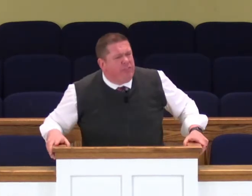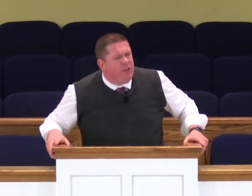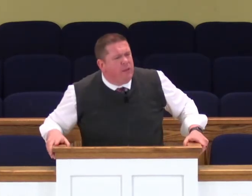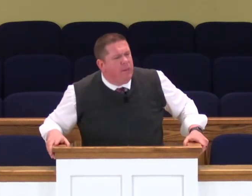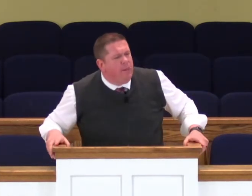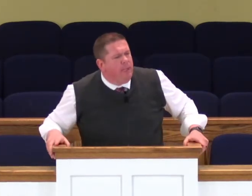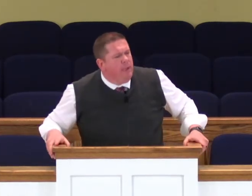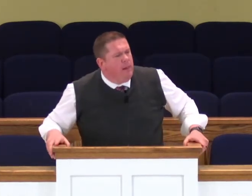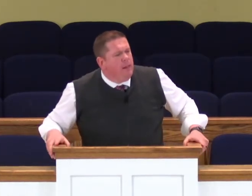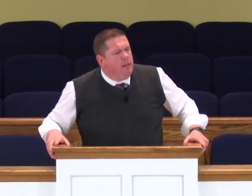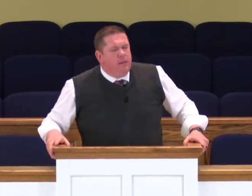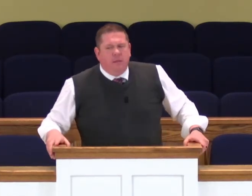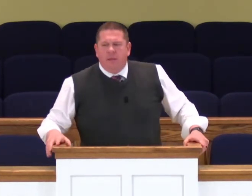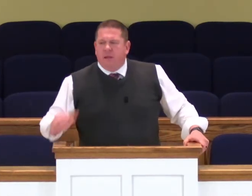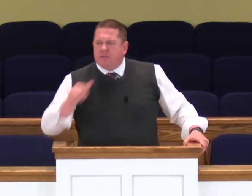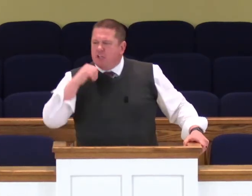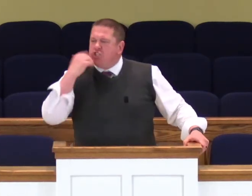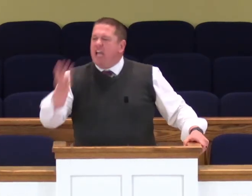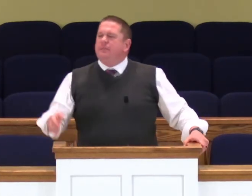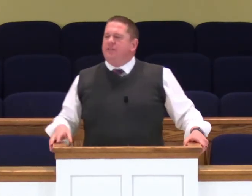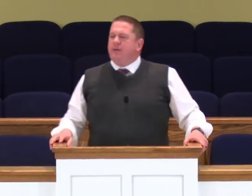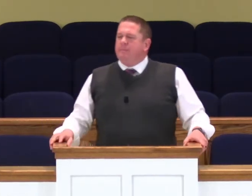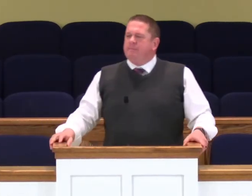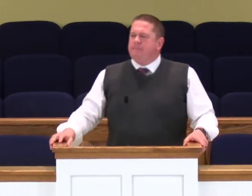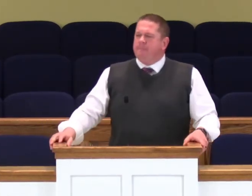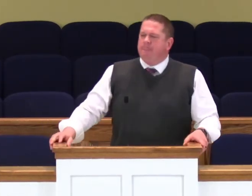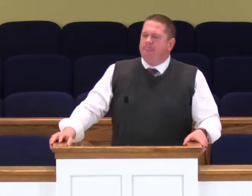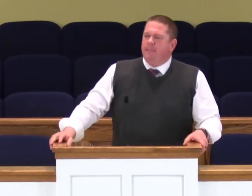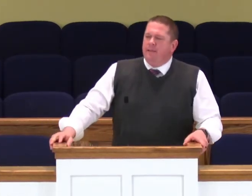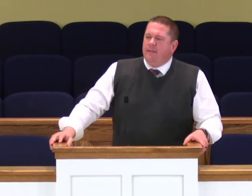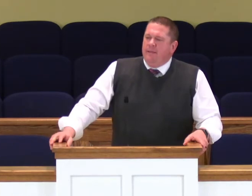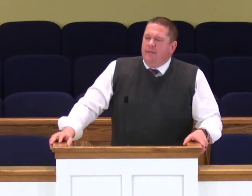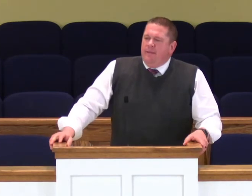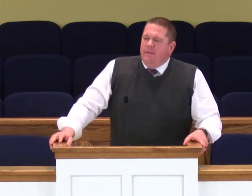earth. He's not ashamed of him.